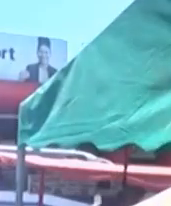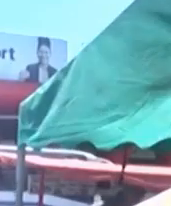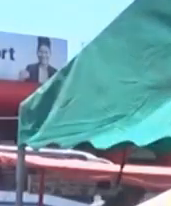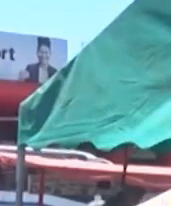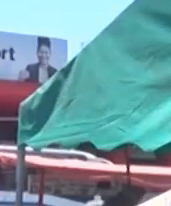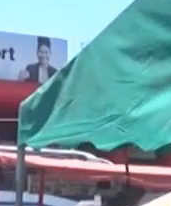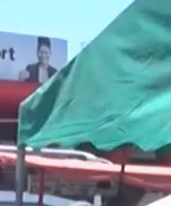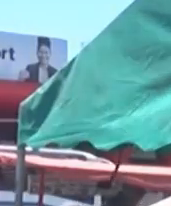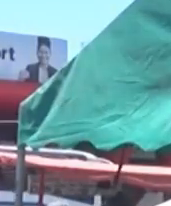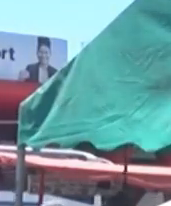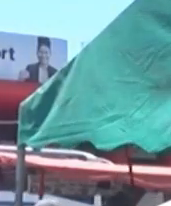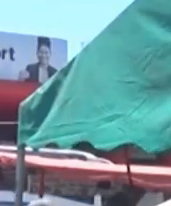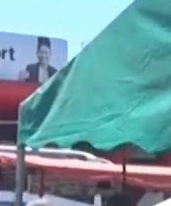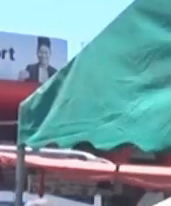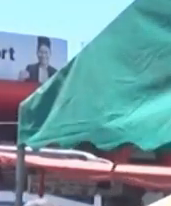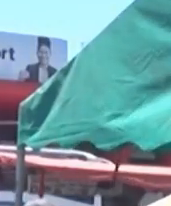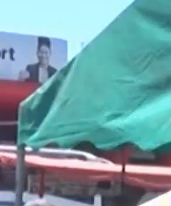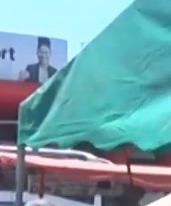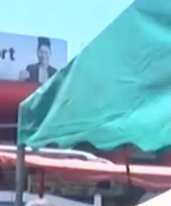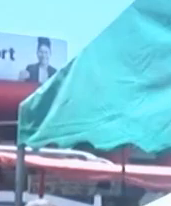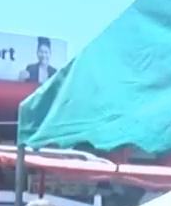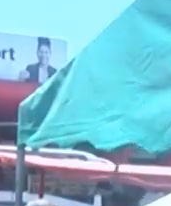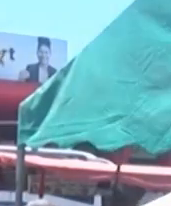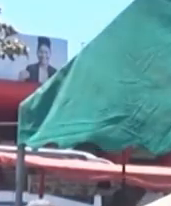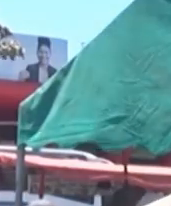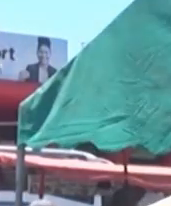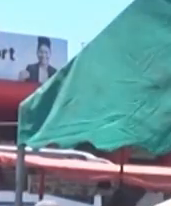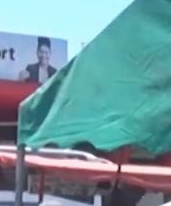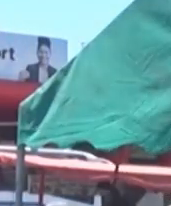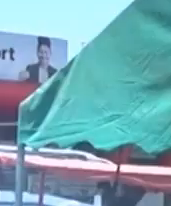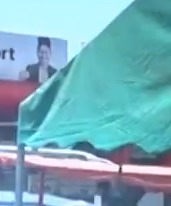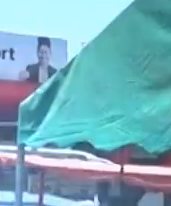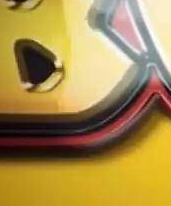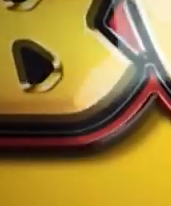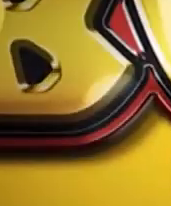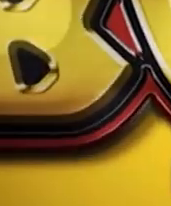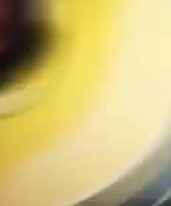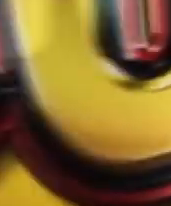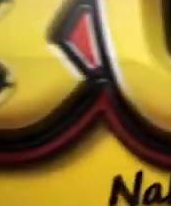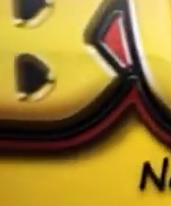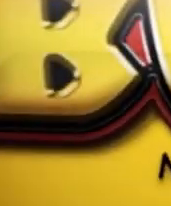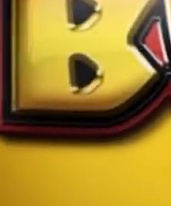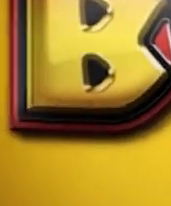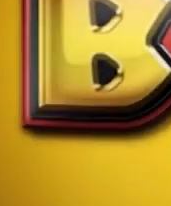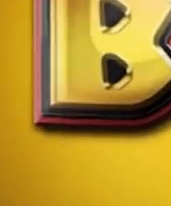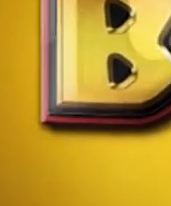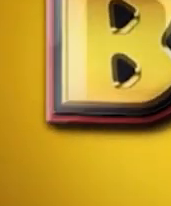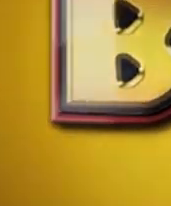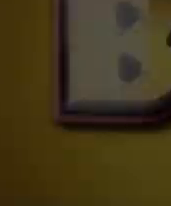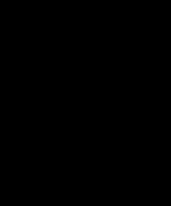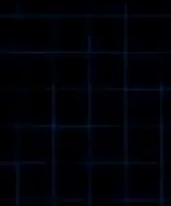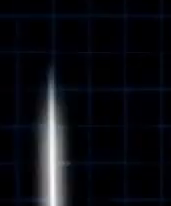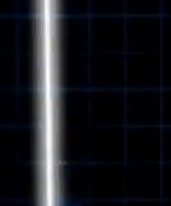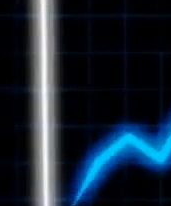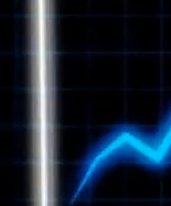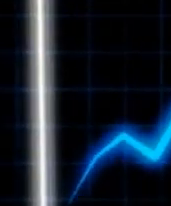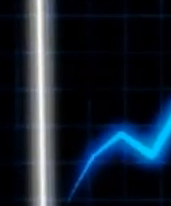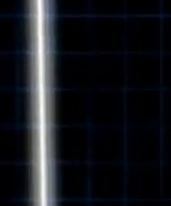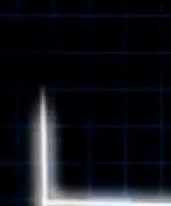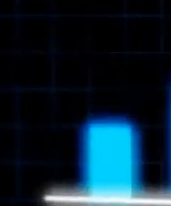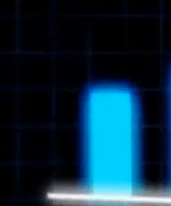Bula, alang gonoa, ilutoka, lutalita ka ng Bula FM, berarti number 2 NSR. Bula FM, number 2 NSR.